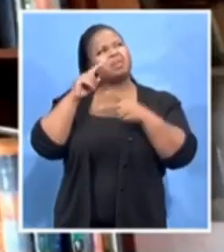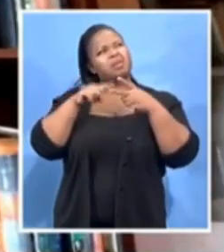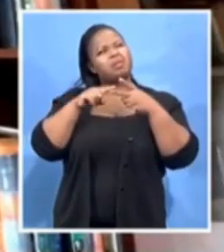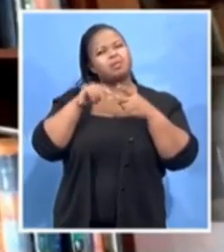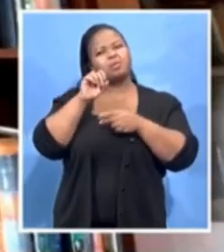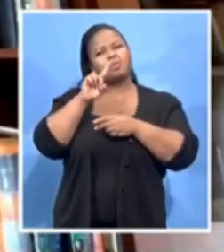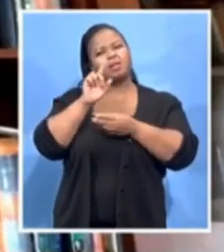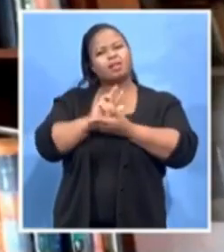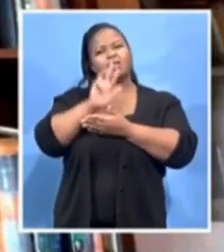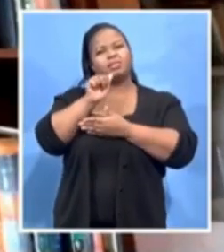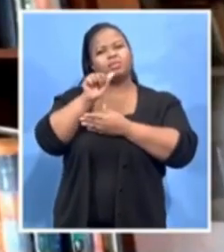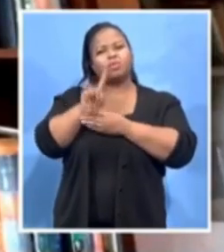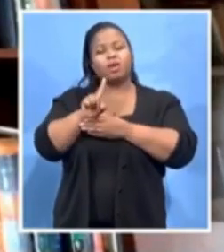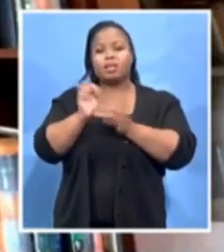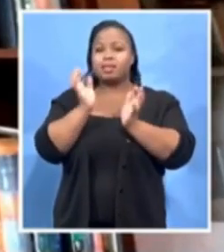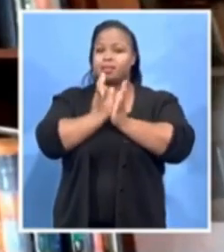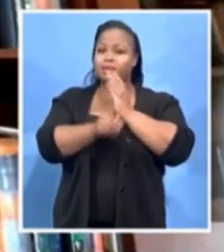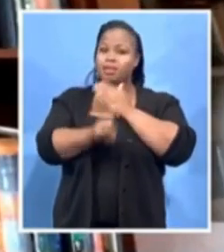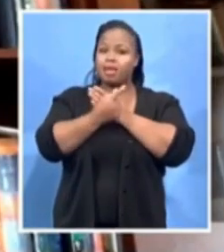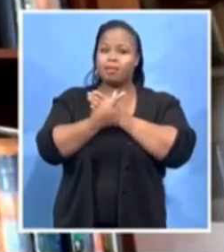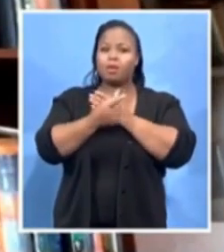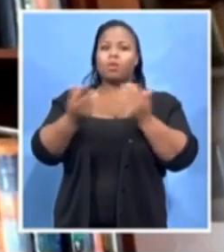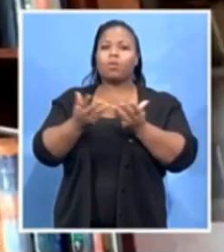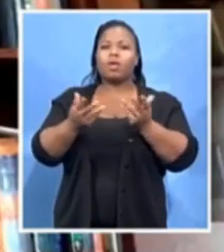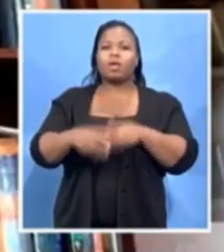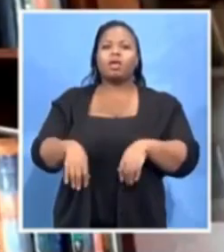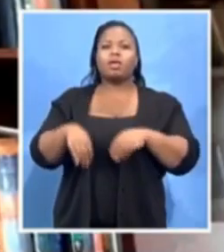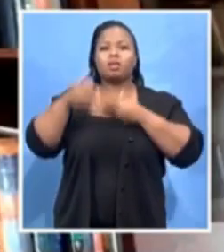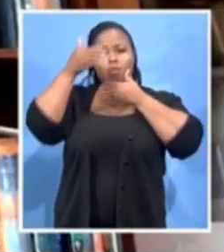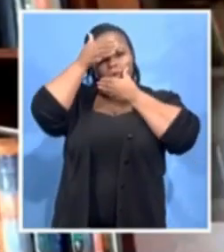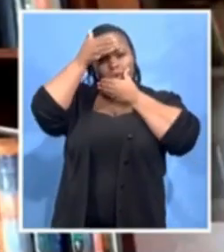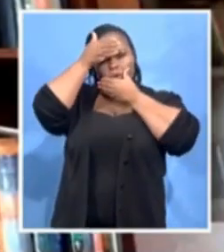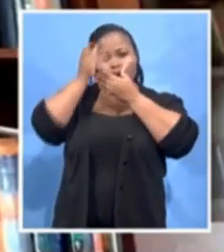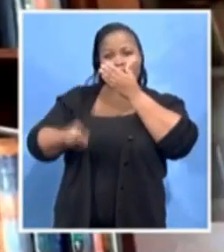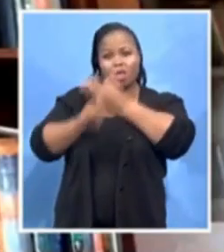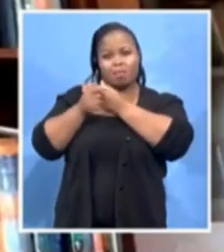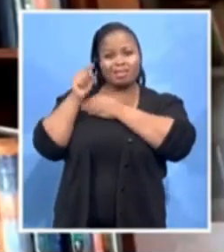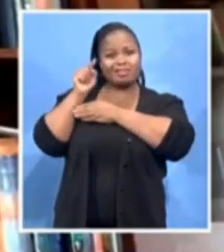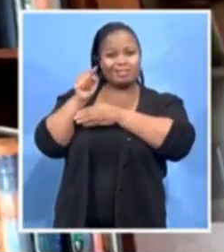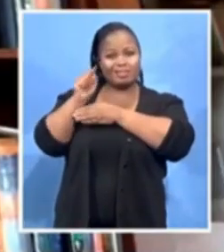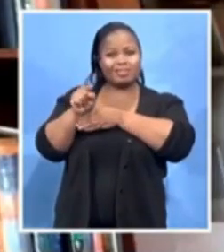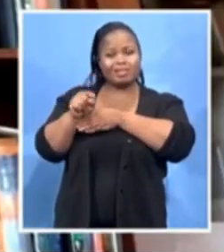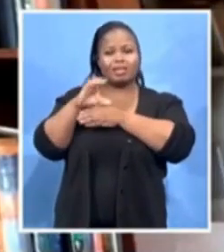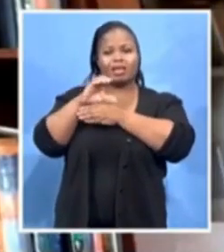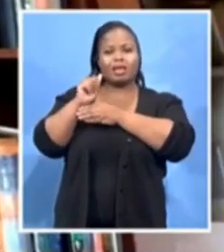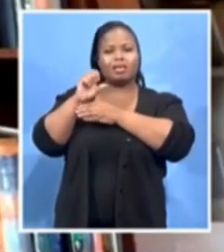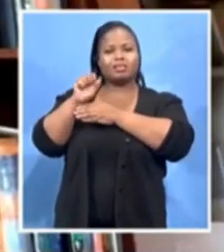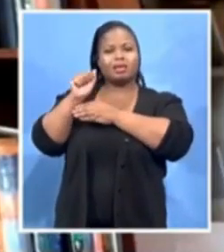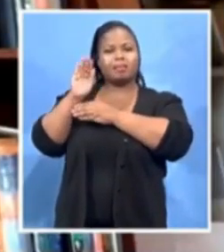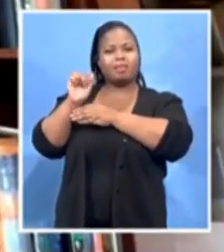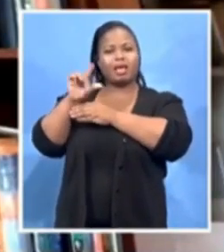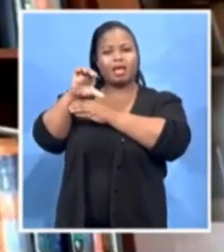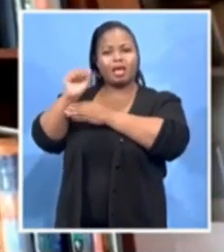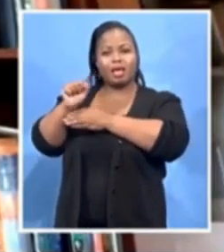in Casablanca in Morocco. And the meeting in Casablanca in Morocco is one that once again is attended by